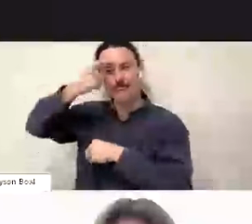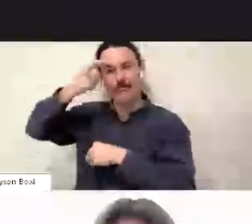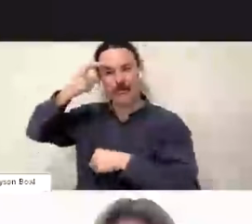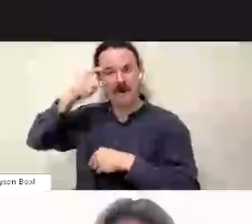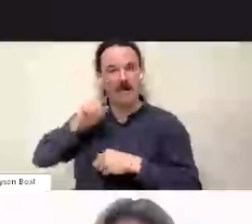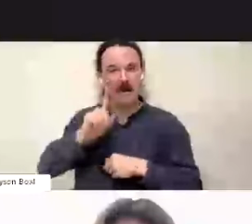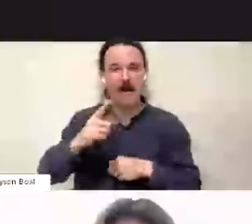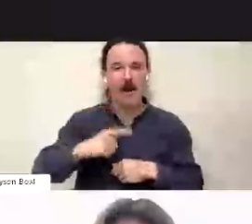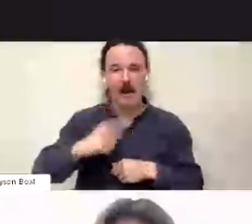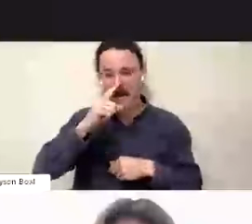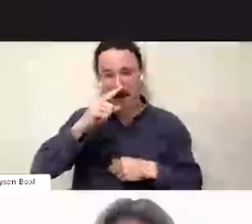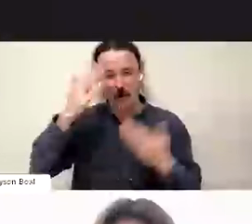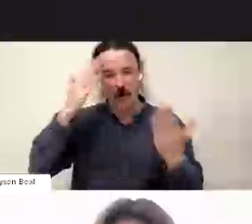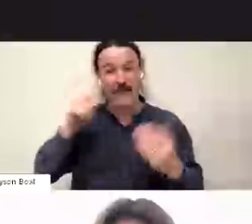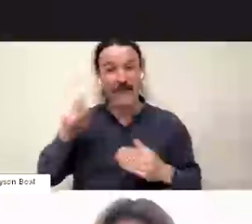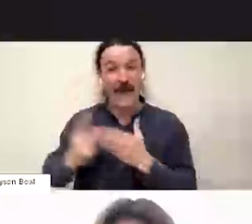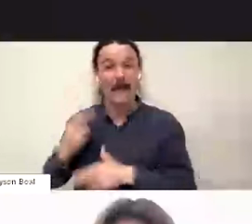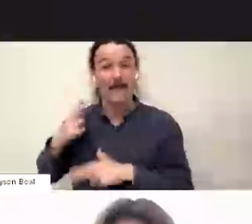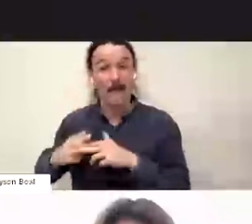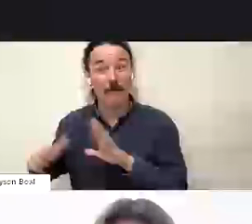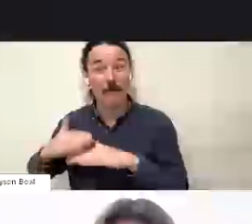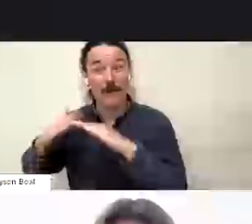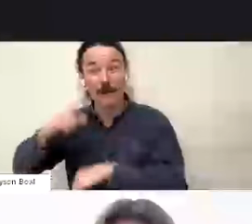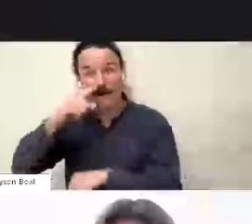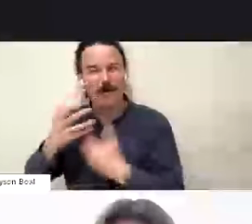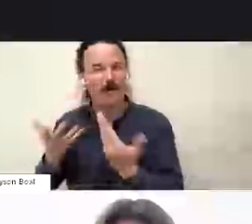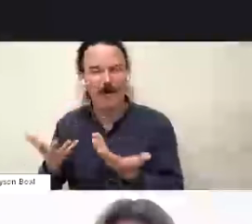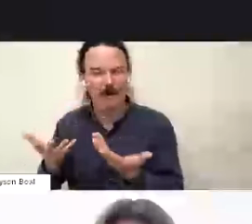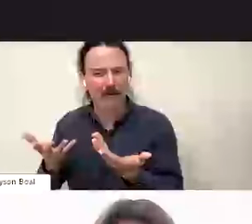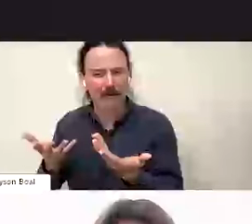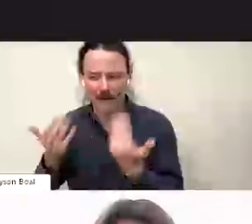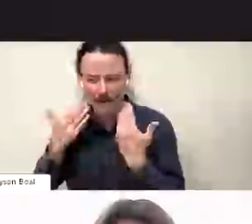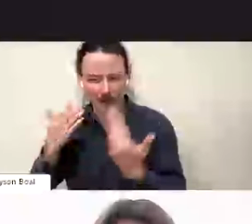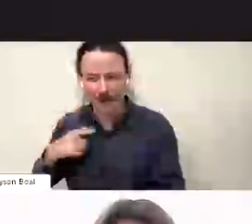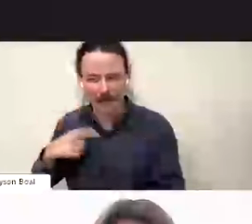So we have issues of undiagnosed disability as well.